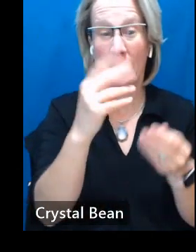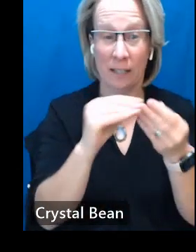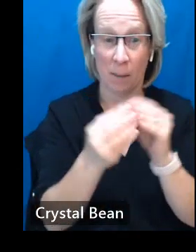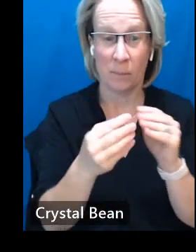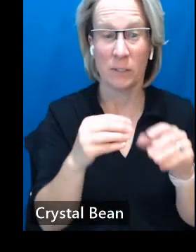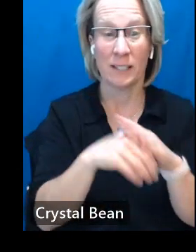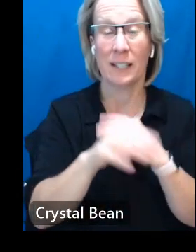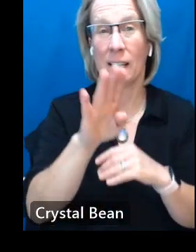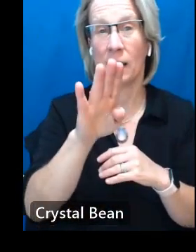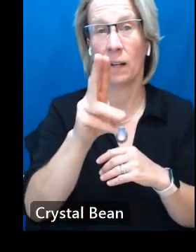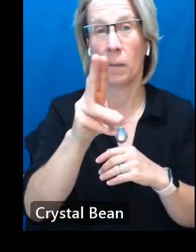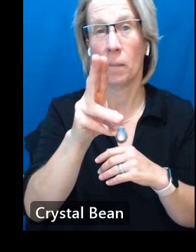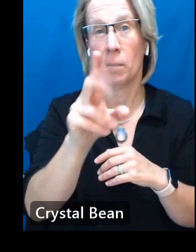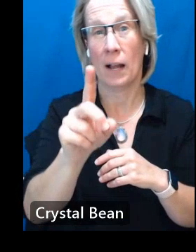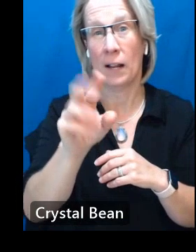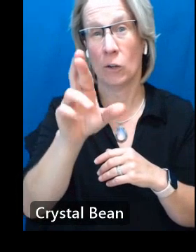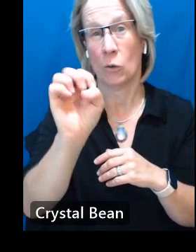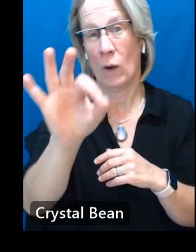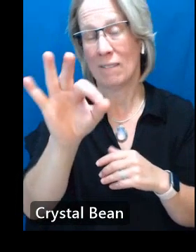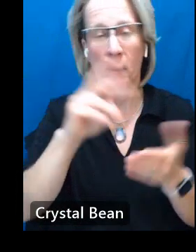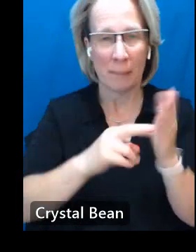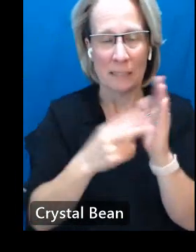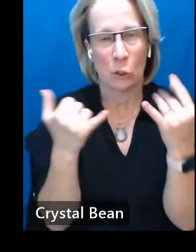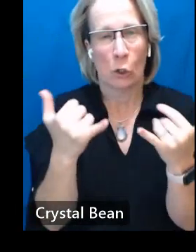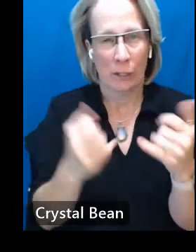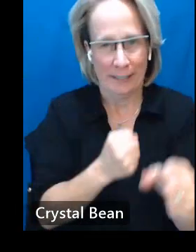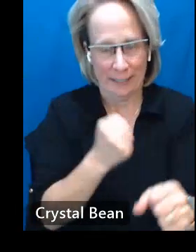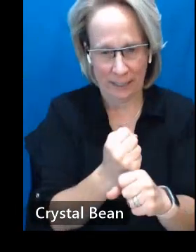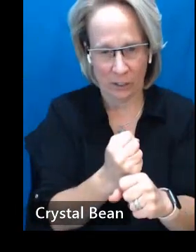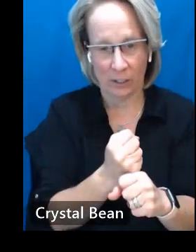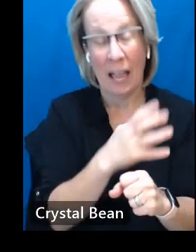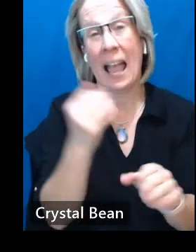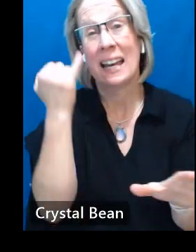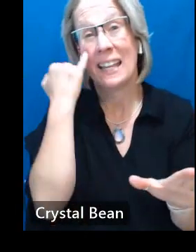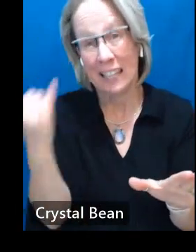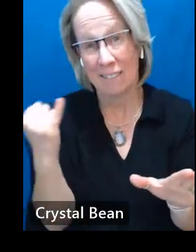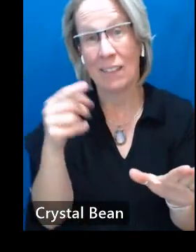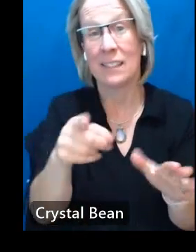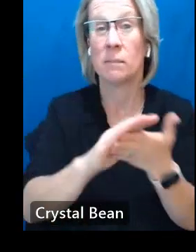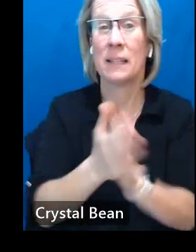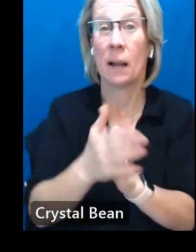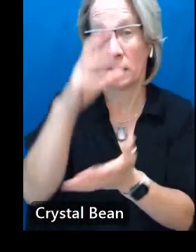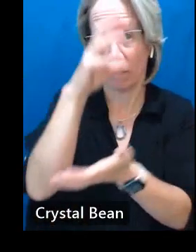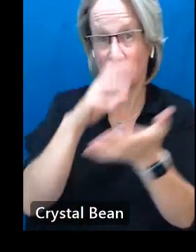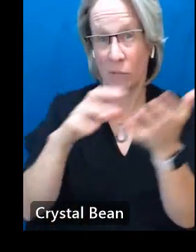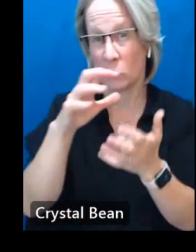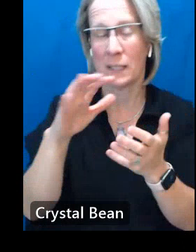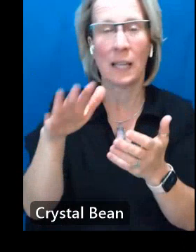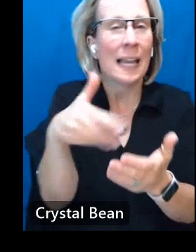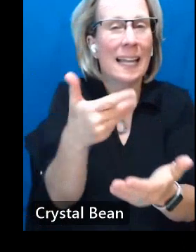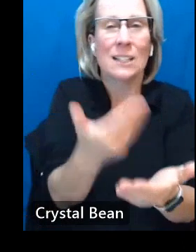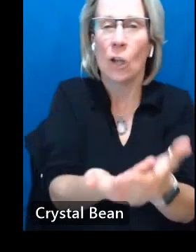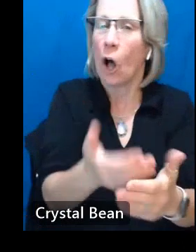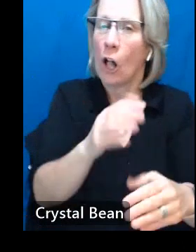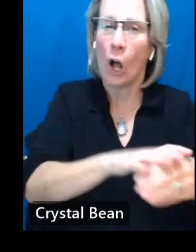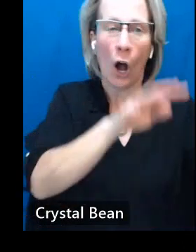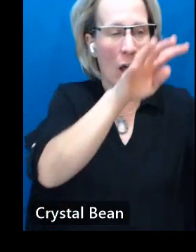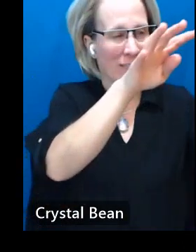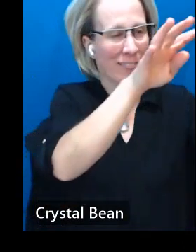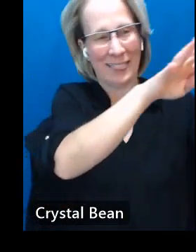fiscal year. And of course, if this gets confusing, all of this is on the table of budget code. So you don't have to figure these